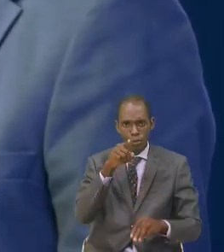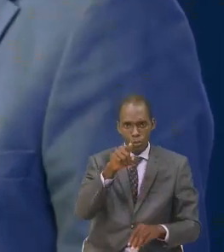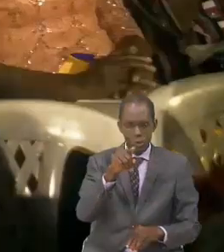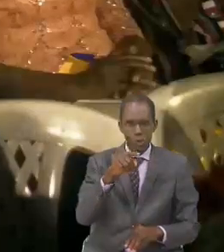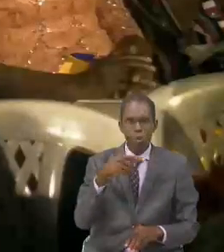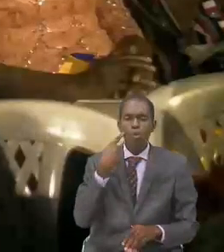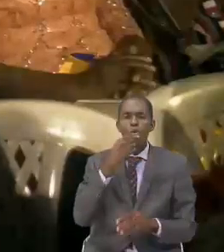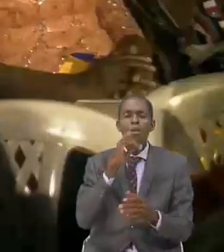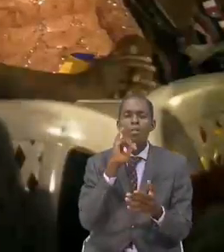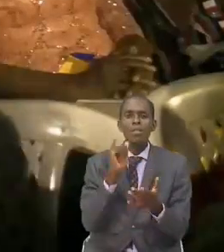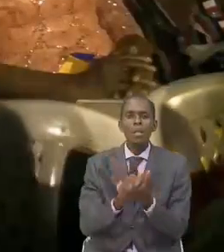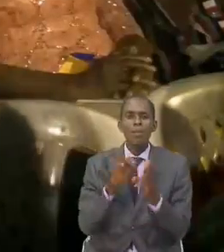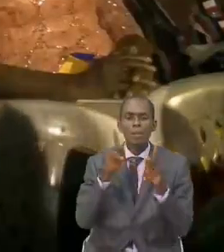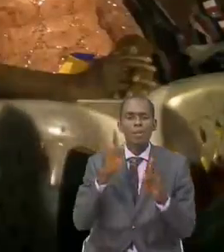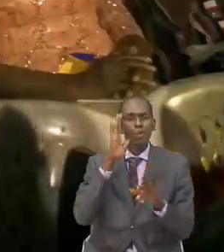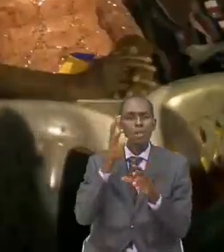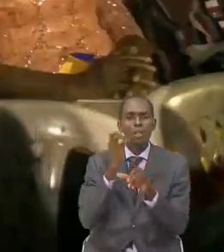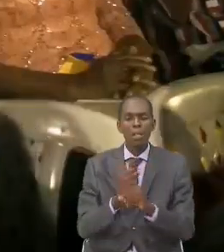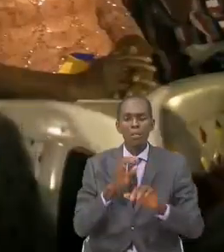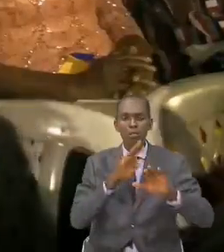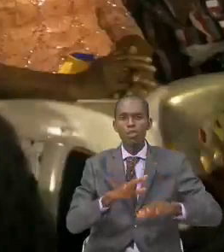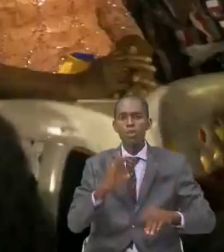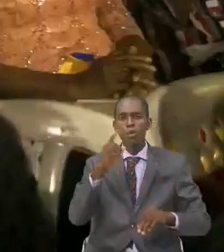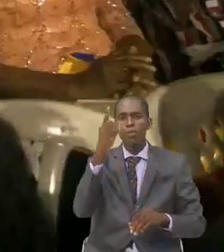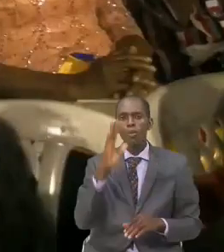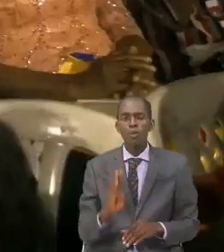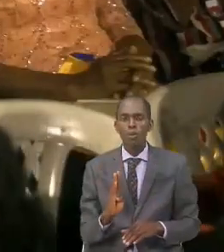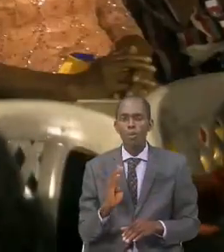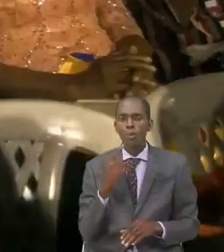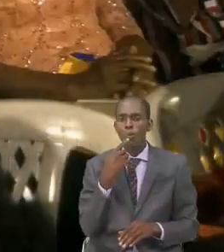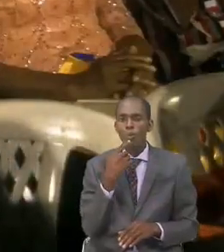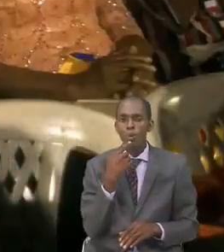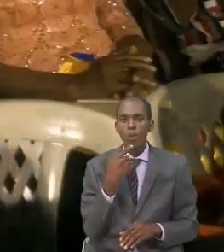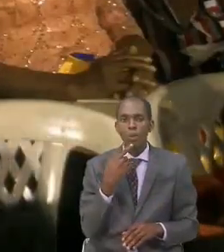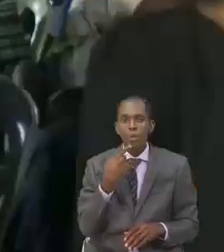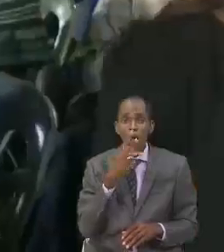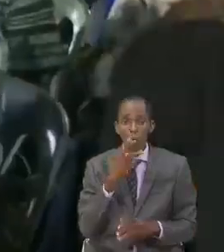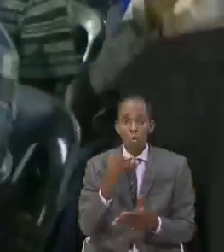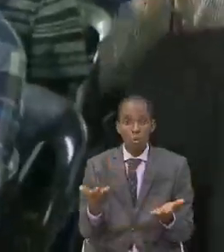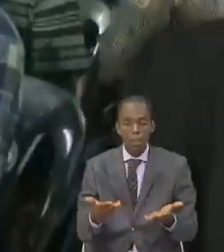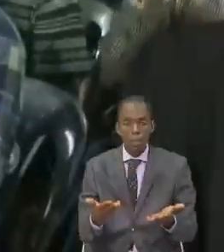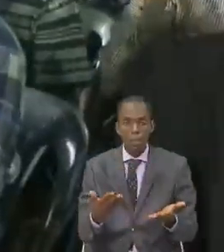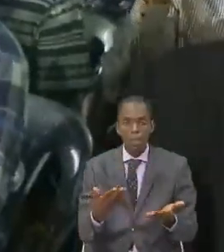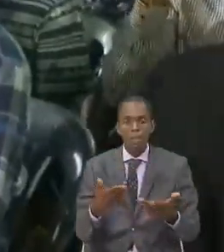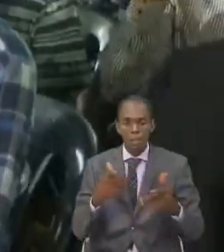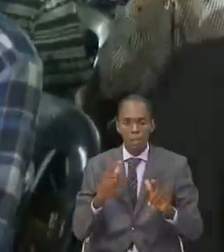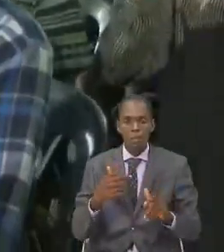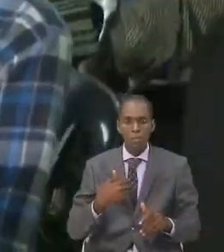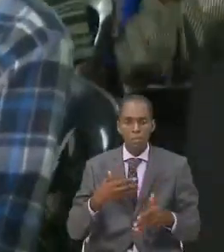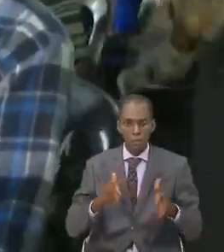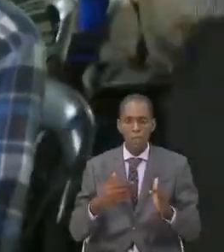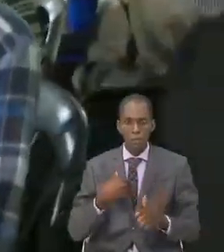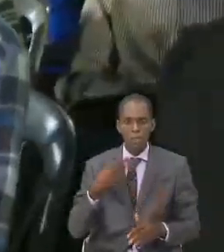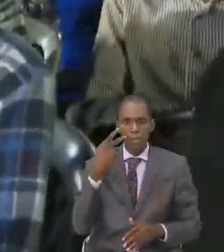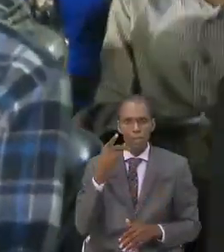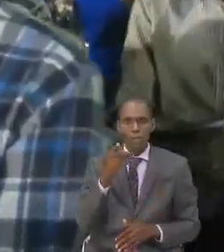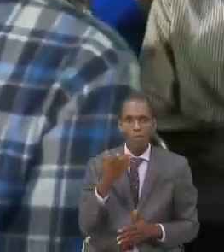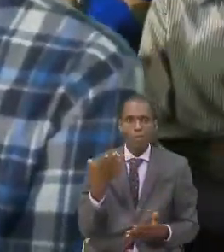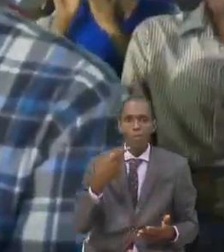him? He will have mercy upon him. I said, who is that? Are you